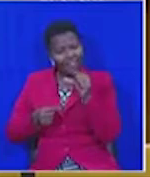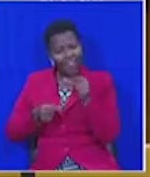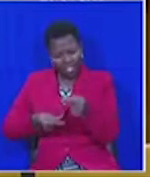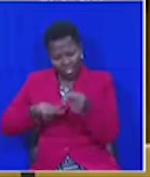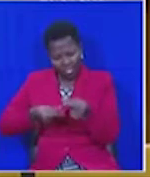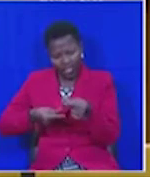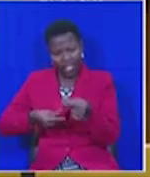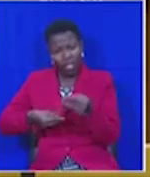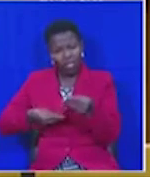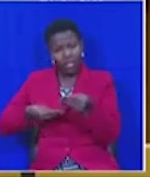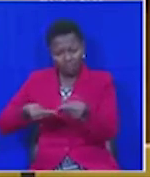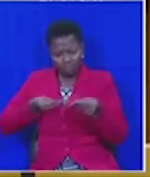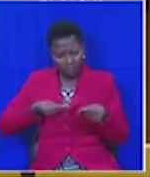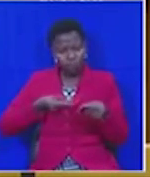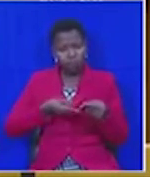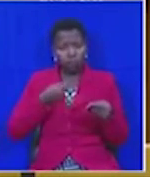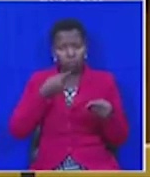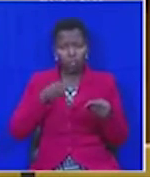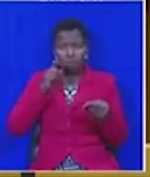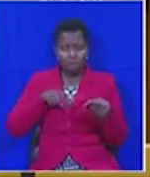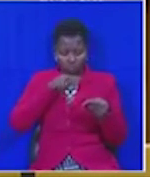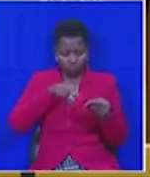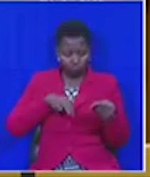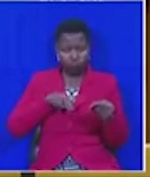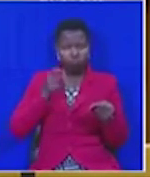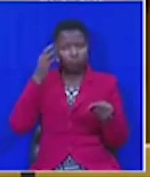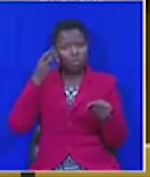us and say, we must decide on them.